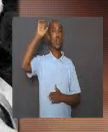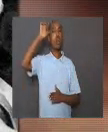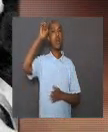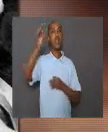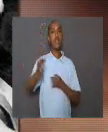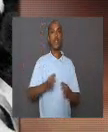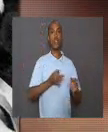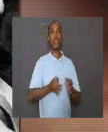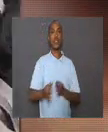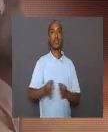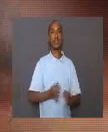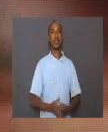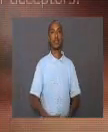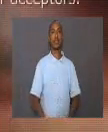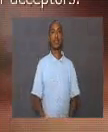Bronsted-Lowry definition.